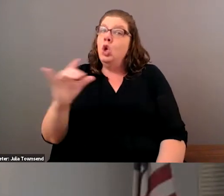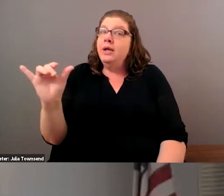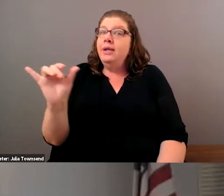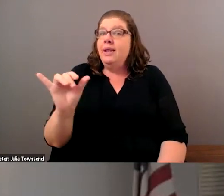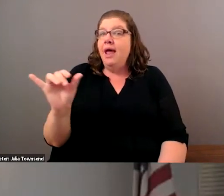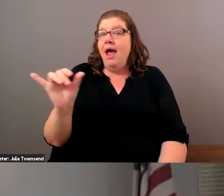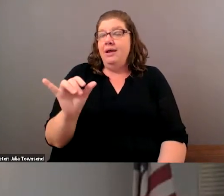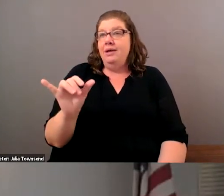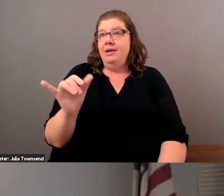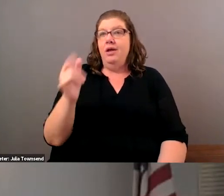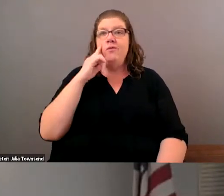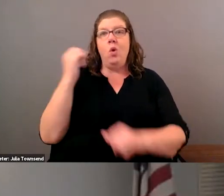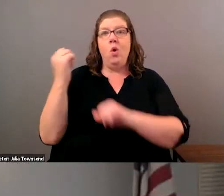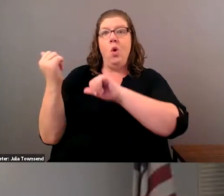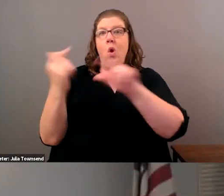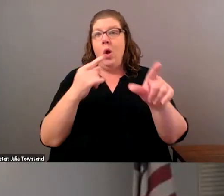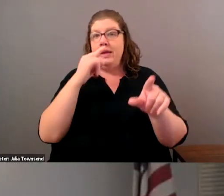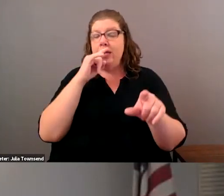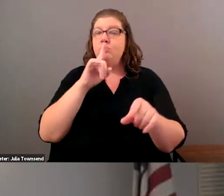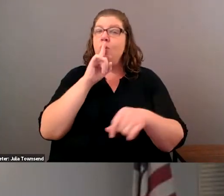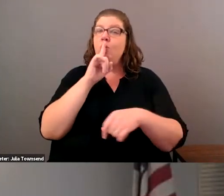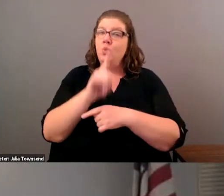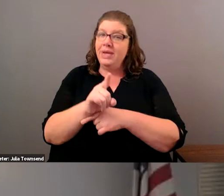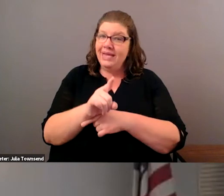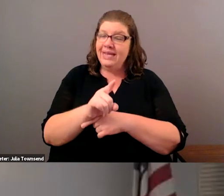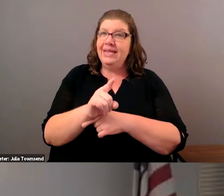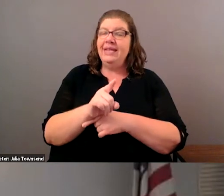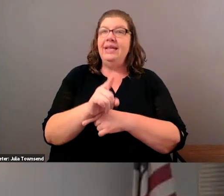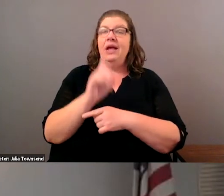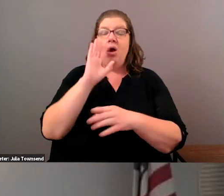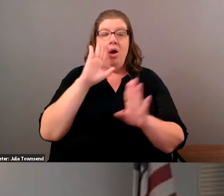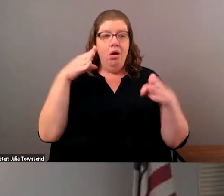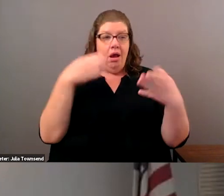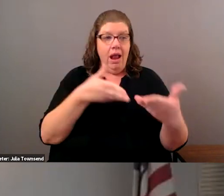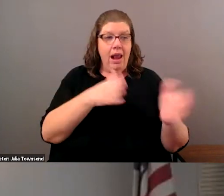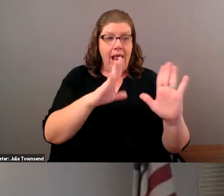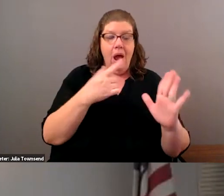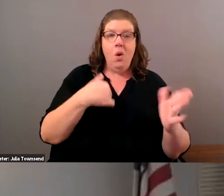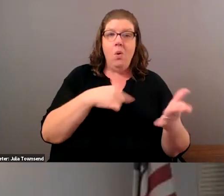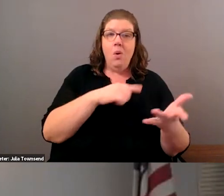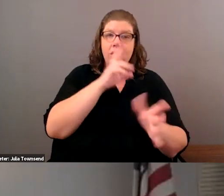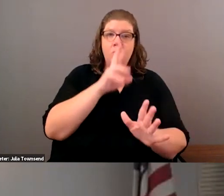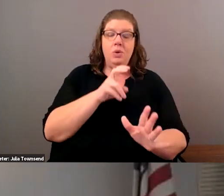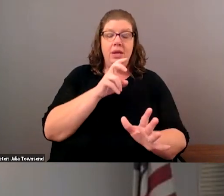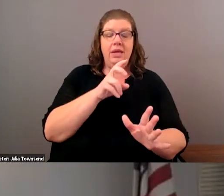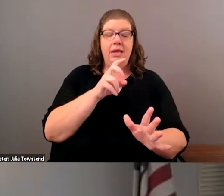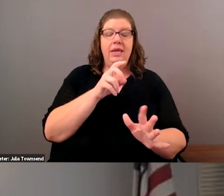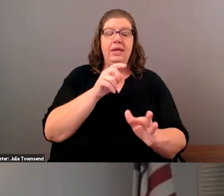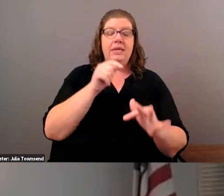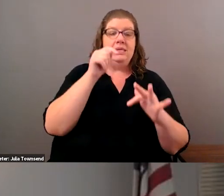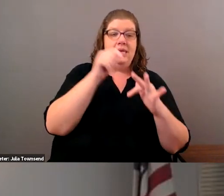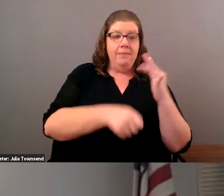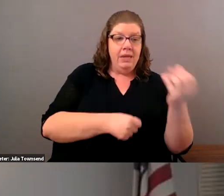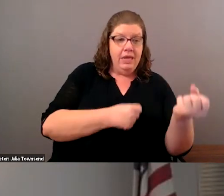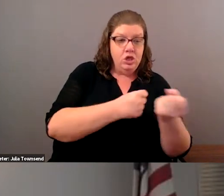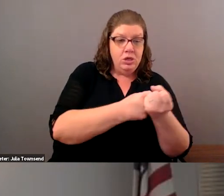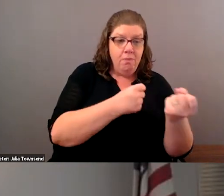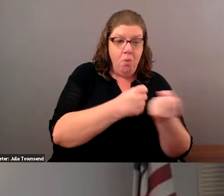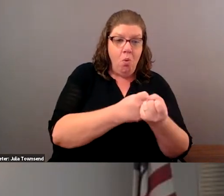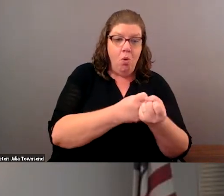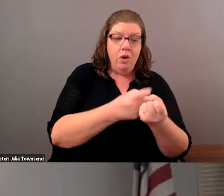for every kid, but they actually are going to allow us to dive deeply into supports for